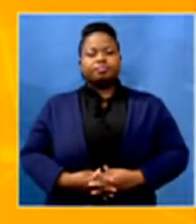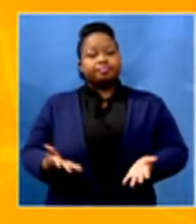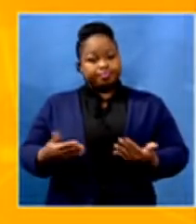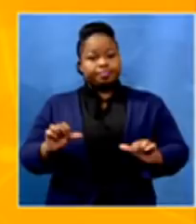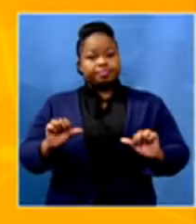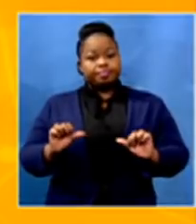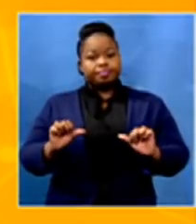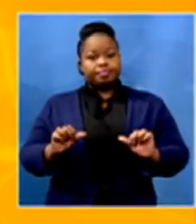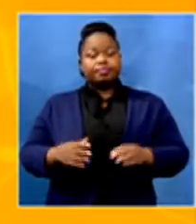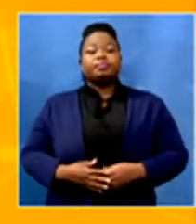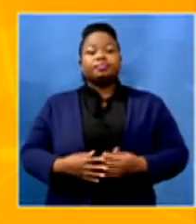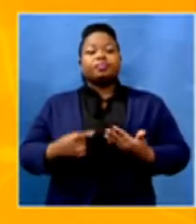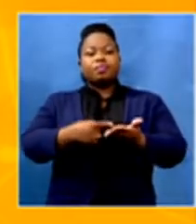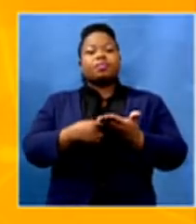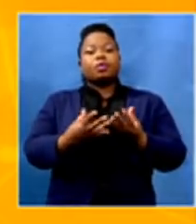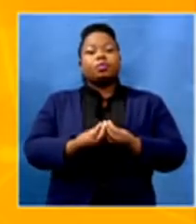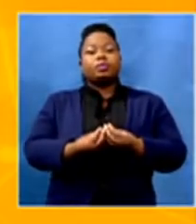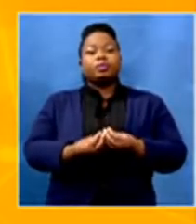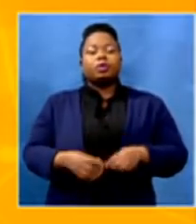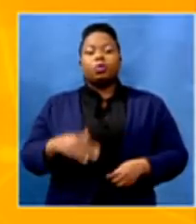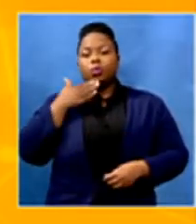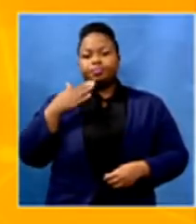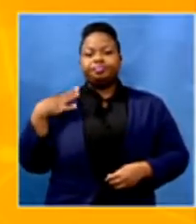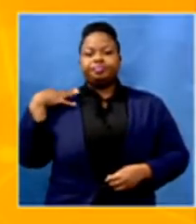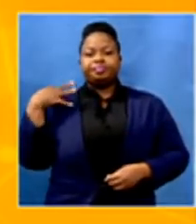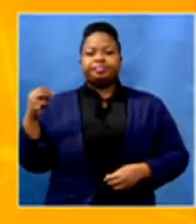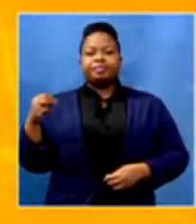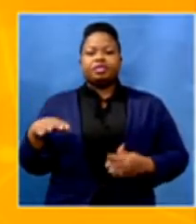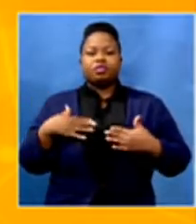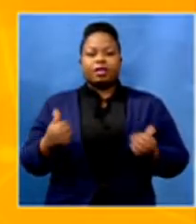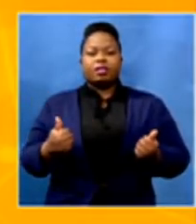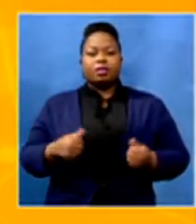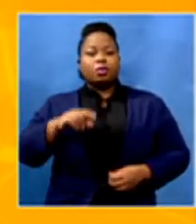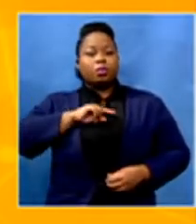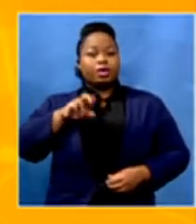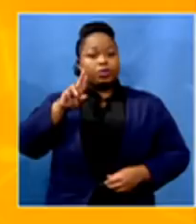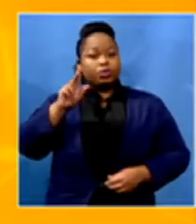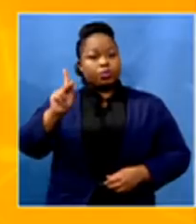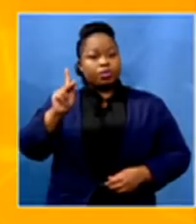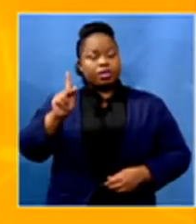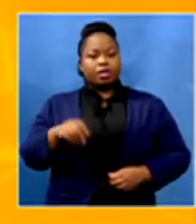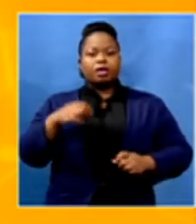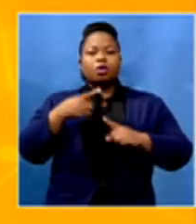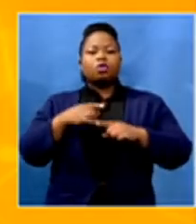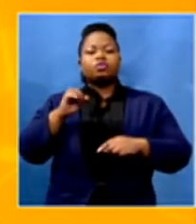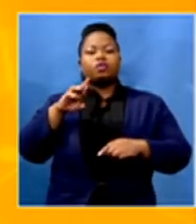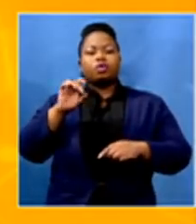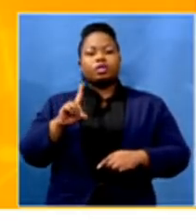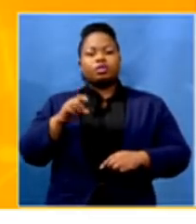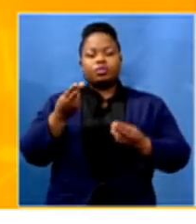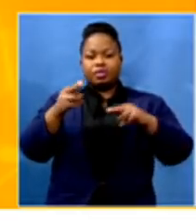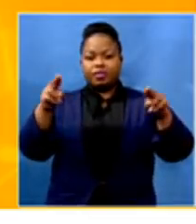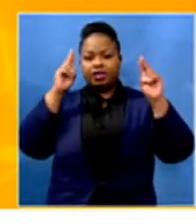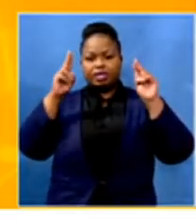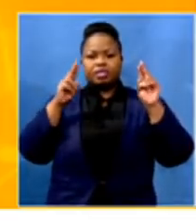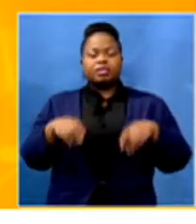Welcome back now in conversation with our Health Minister. Following the United Kingdom's Oxford University research, testing